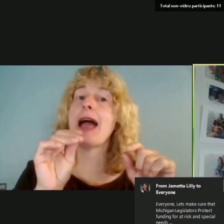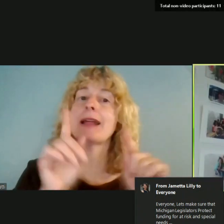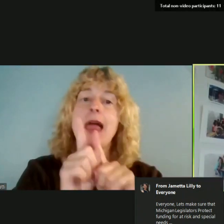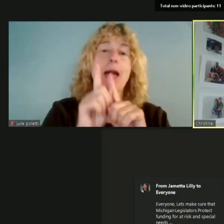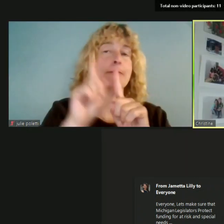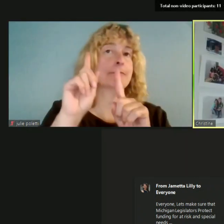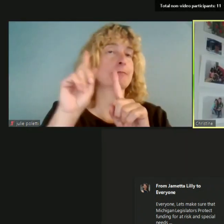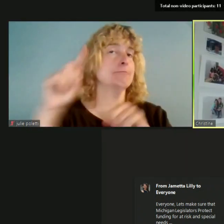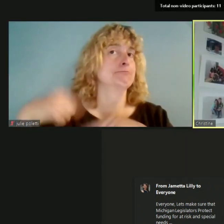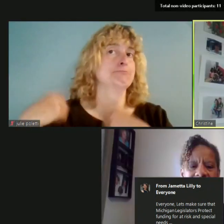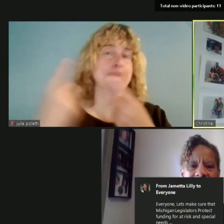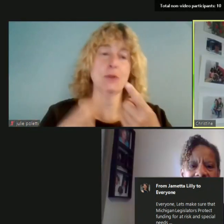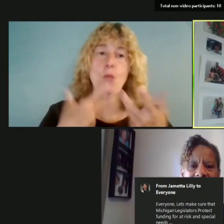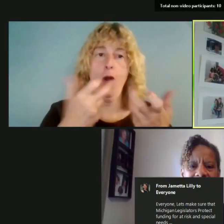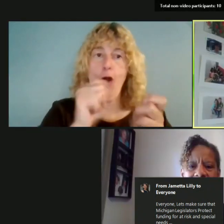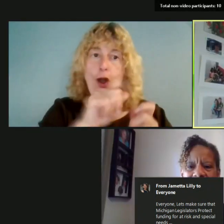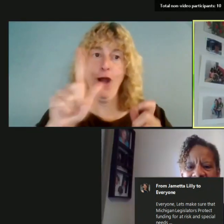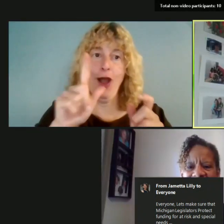effort.